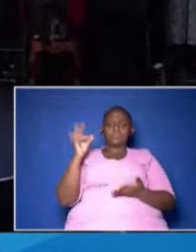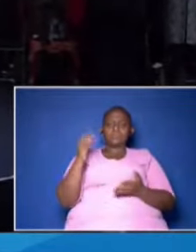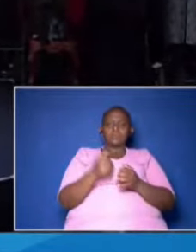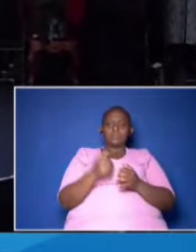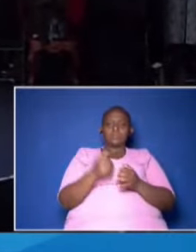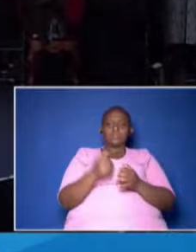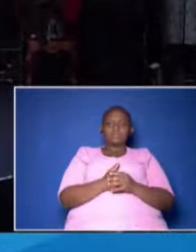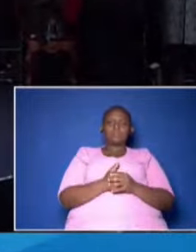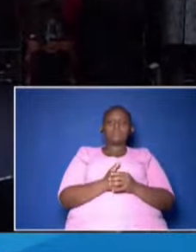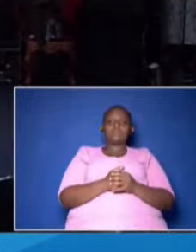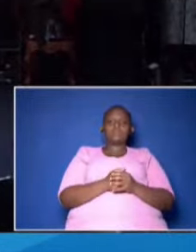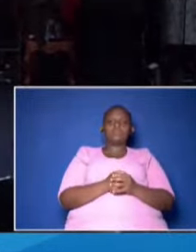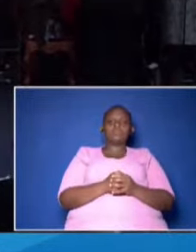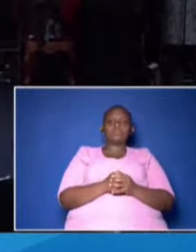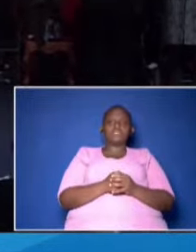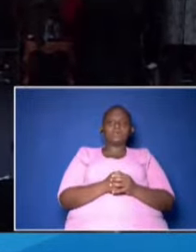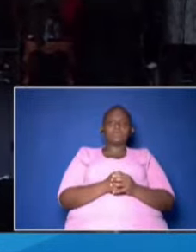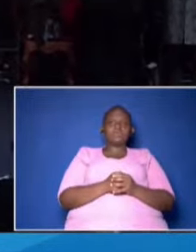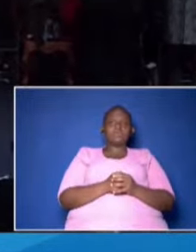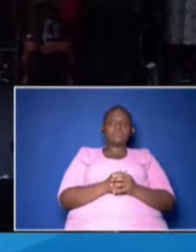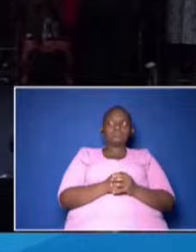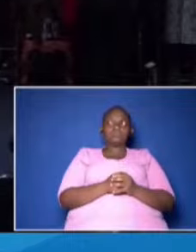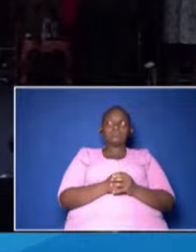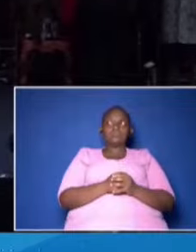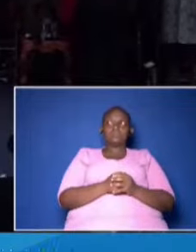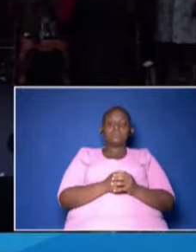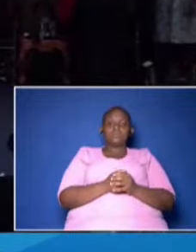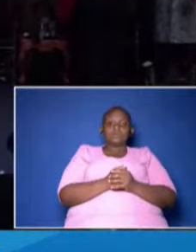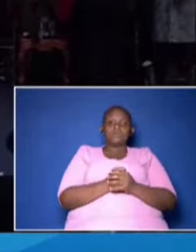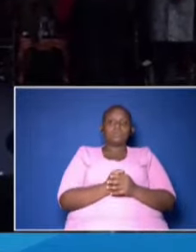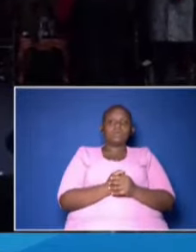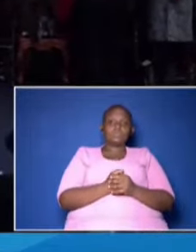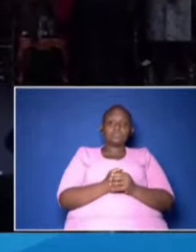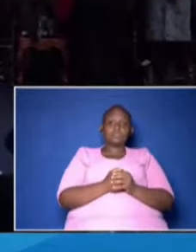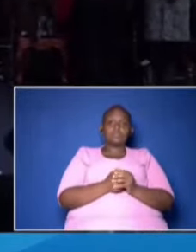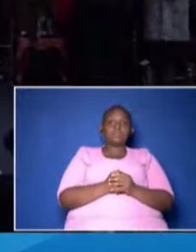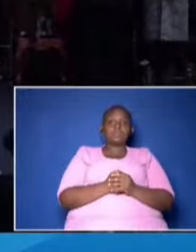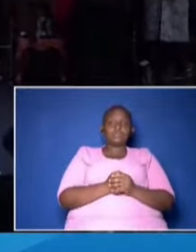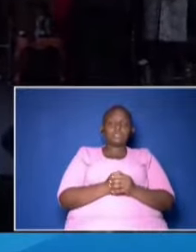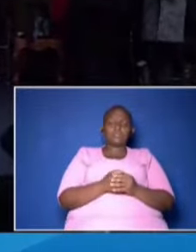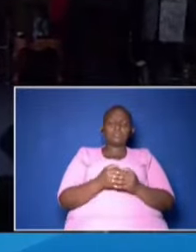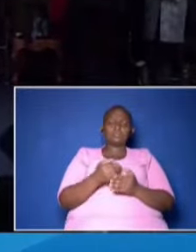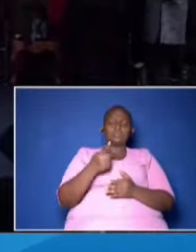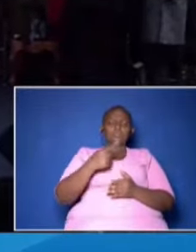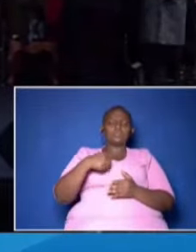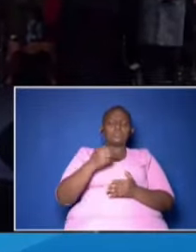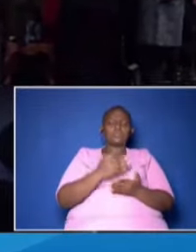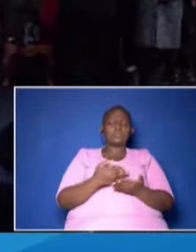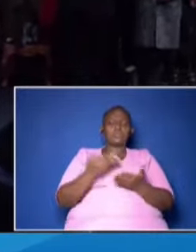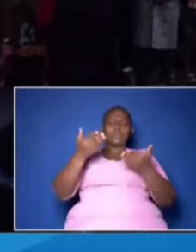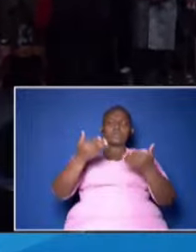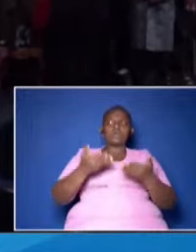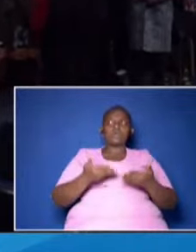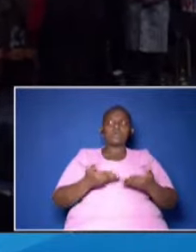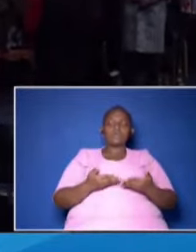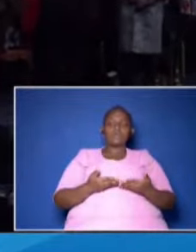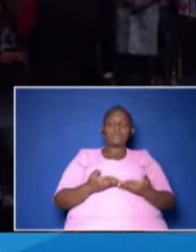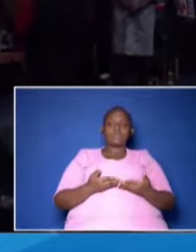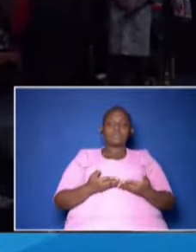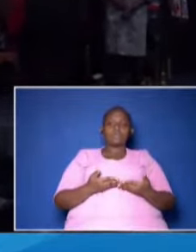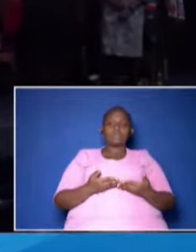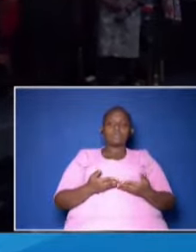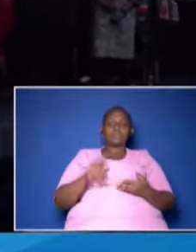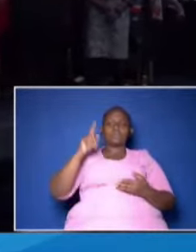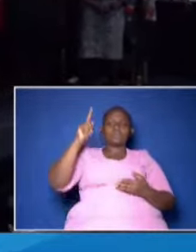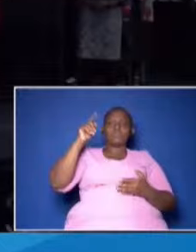Saint Holy Spirit th are welcome in